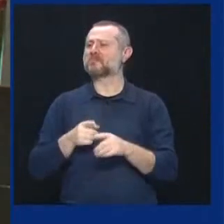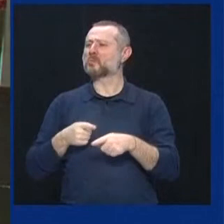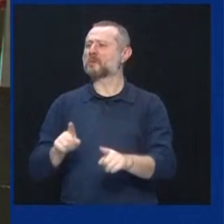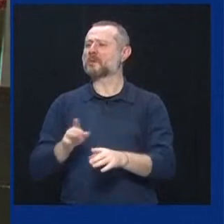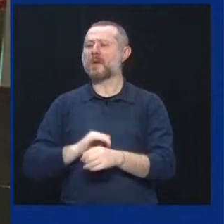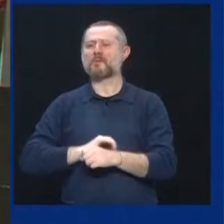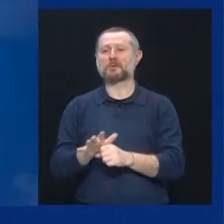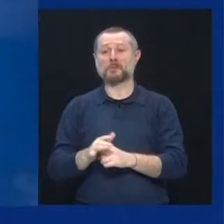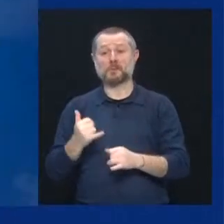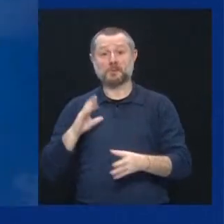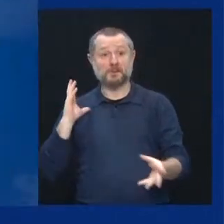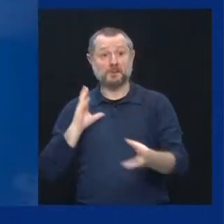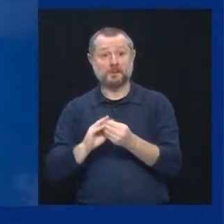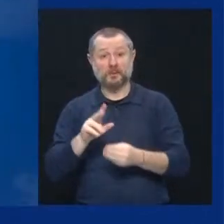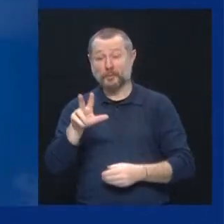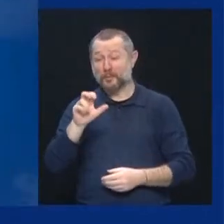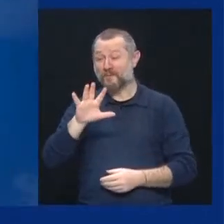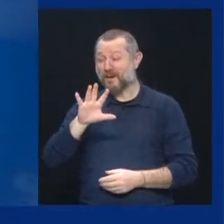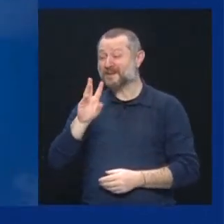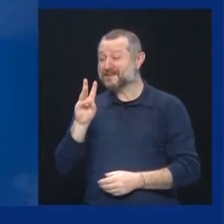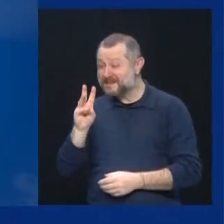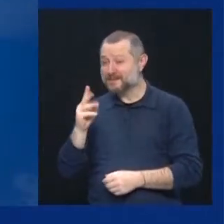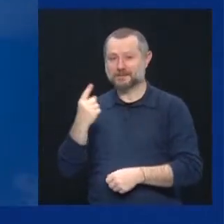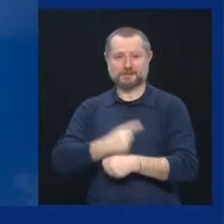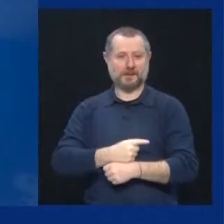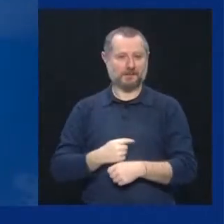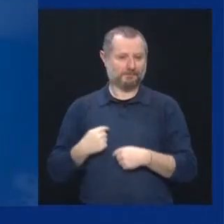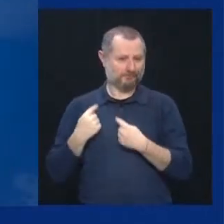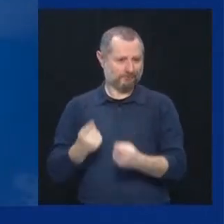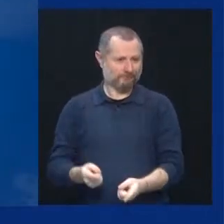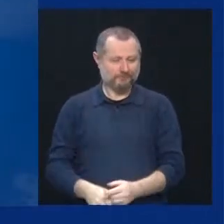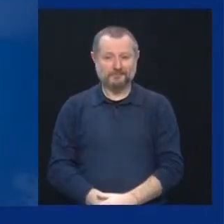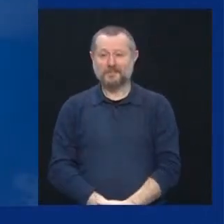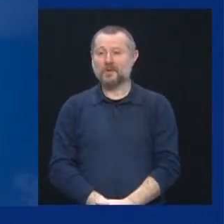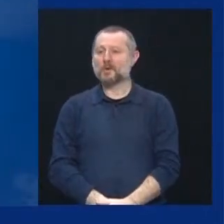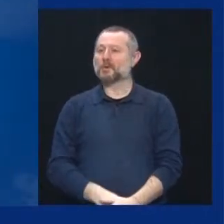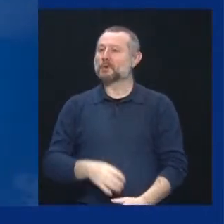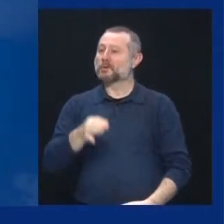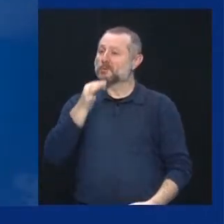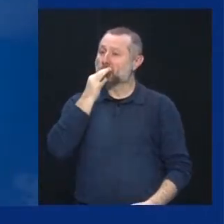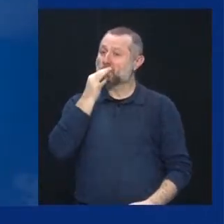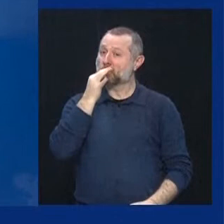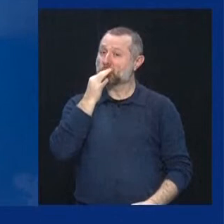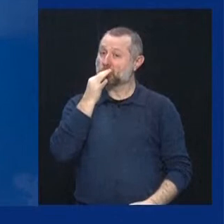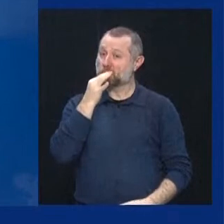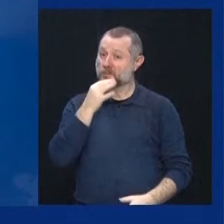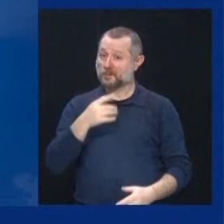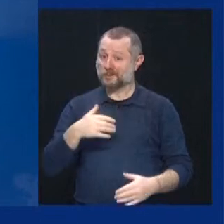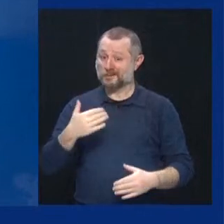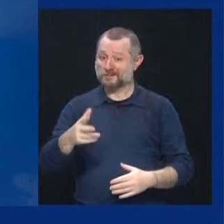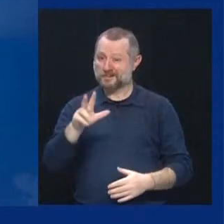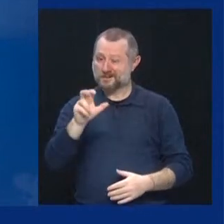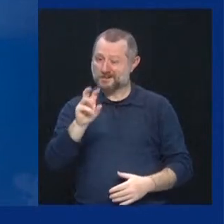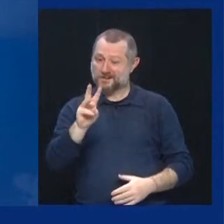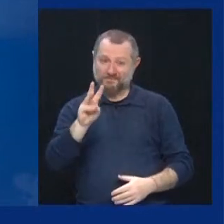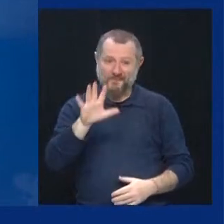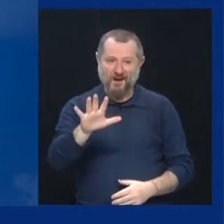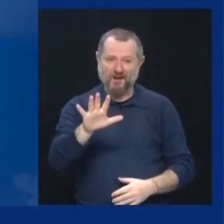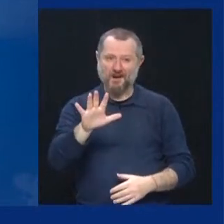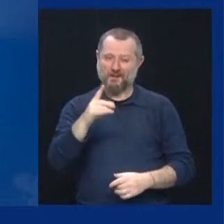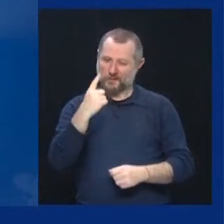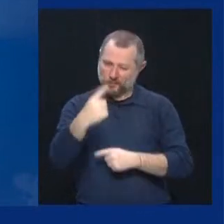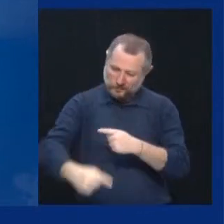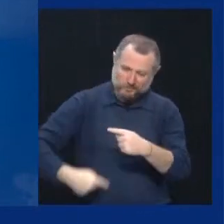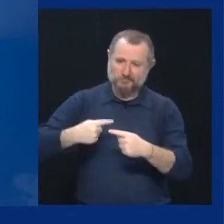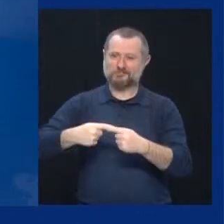day 356. Coming up on day 365, just transpose those